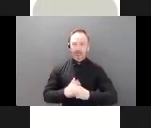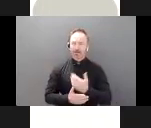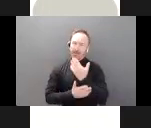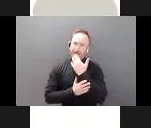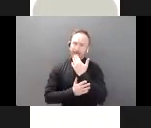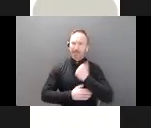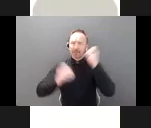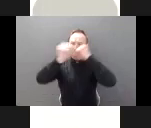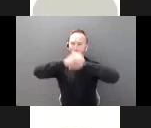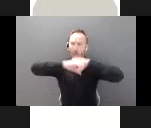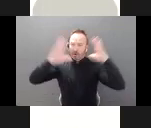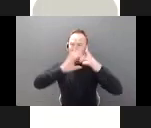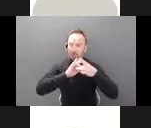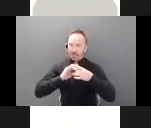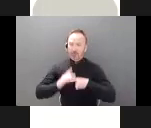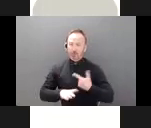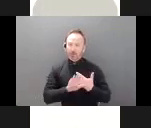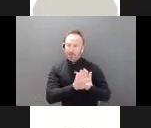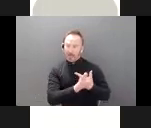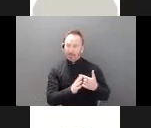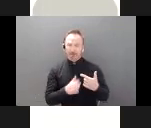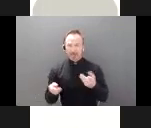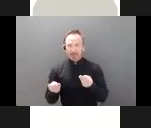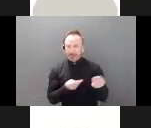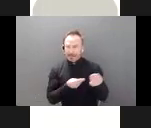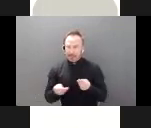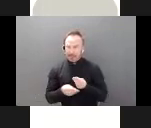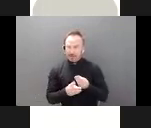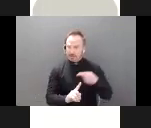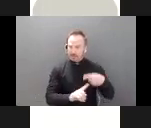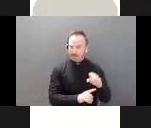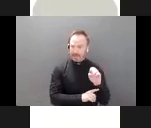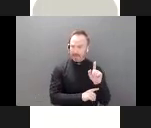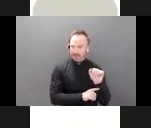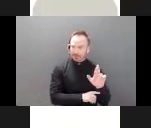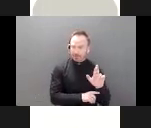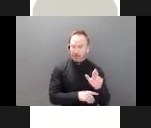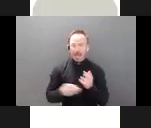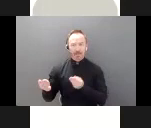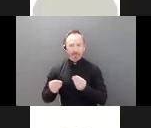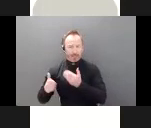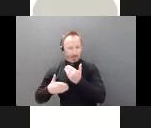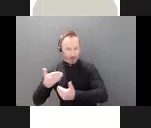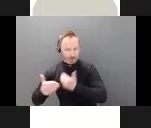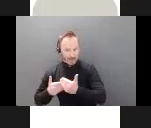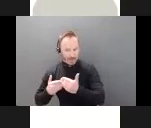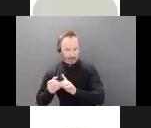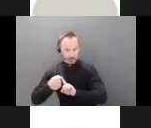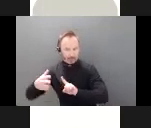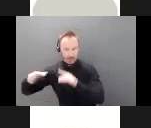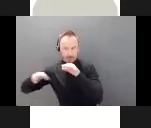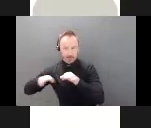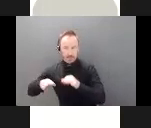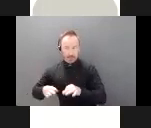elder mediation and a tiny little bit about the mediation process as well. I'll start by saying that